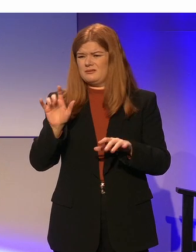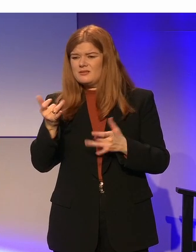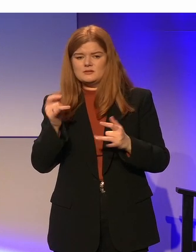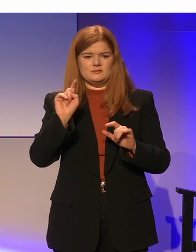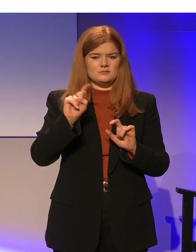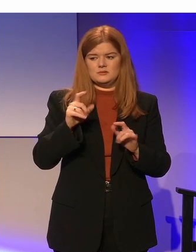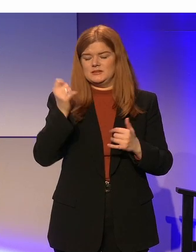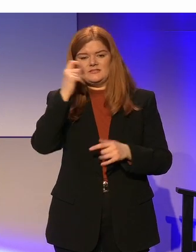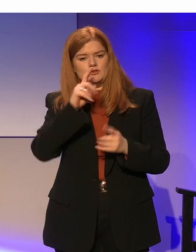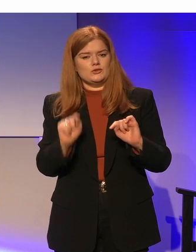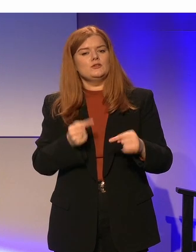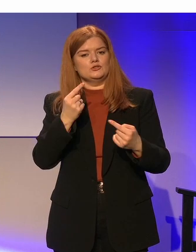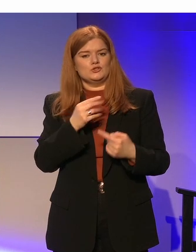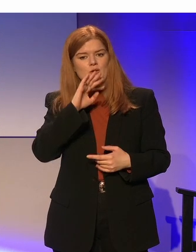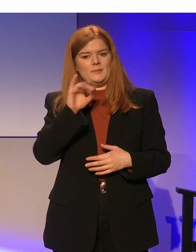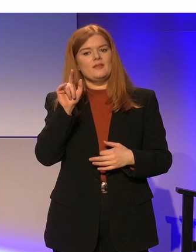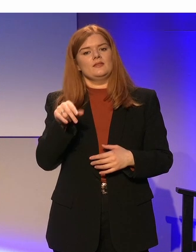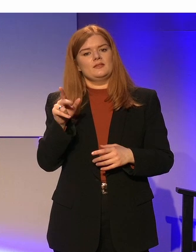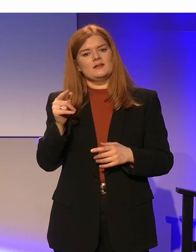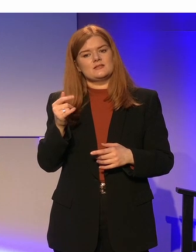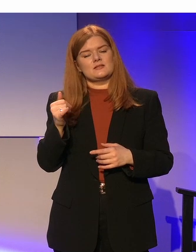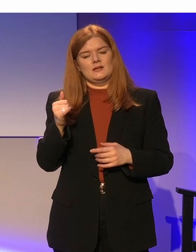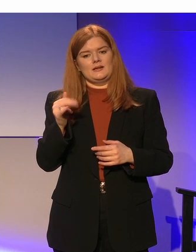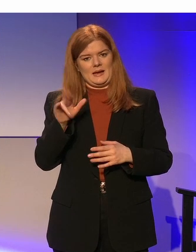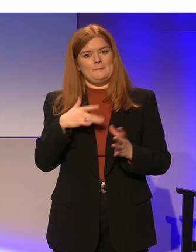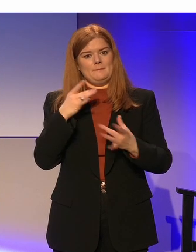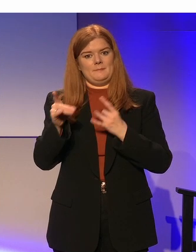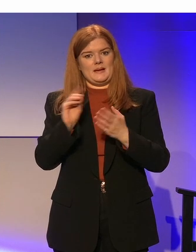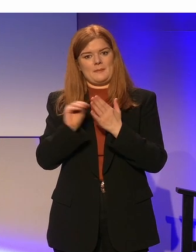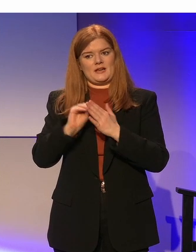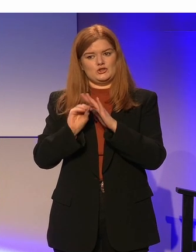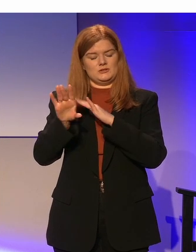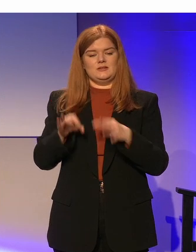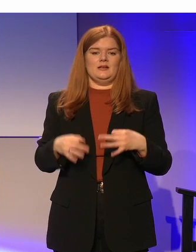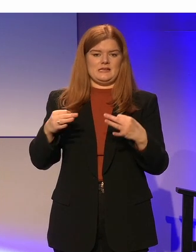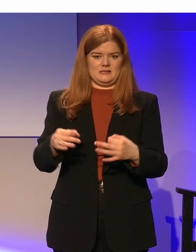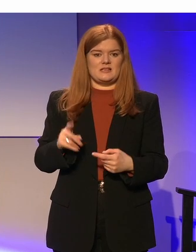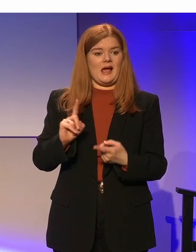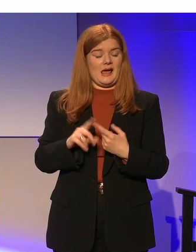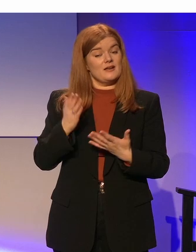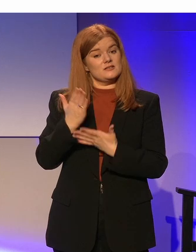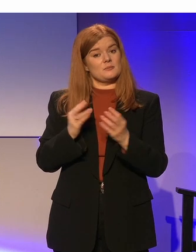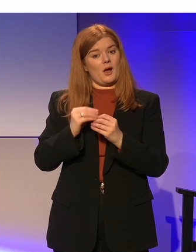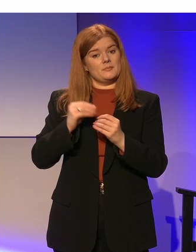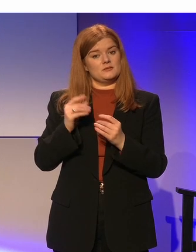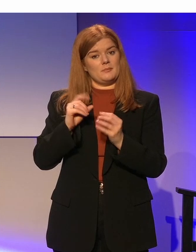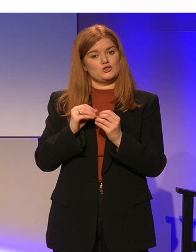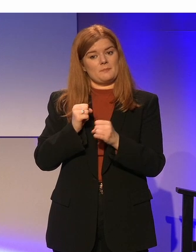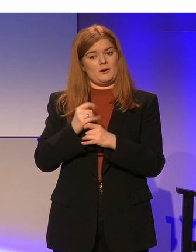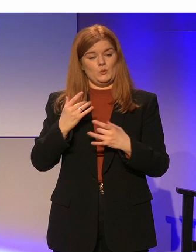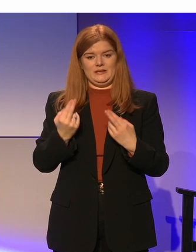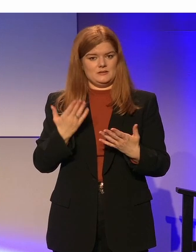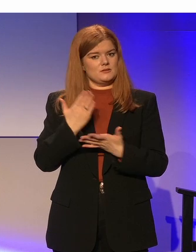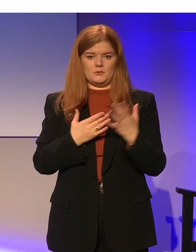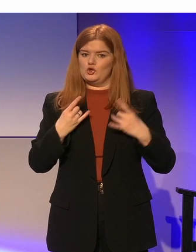it challenging, and this could be a deterrent to making applications. And there was also comments around maybe having some